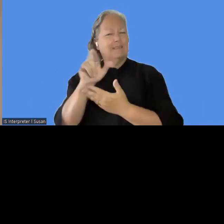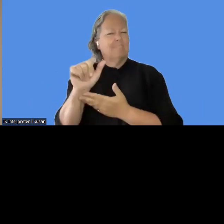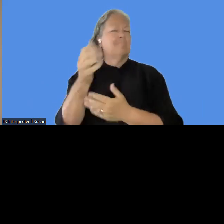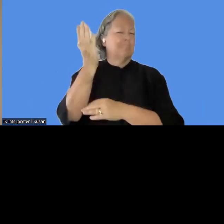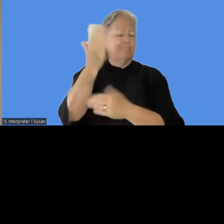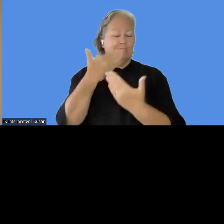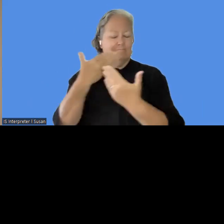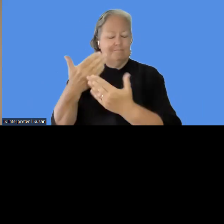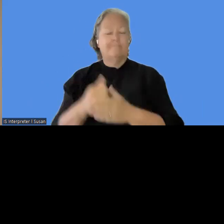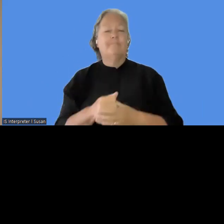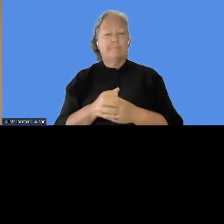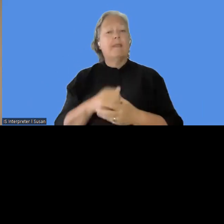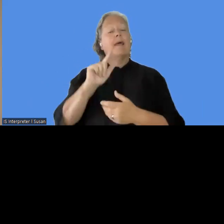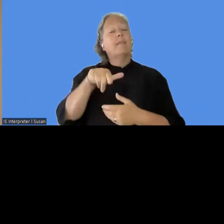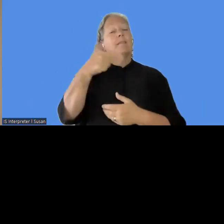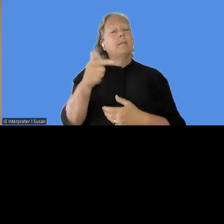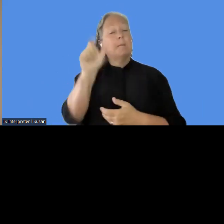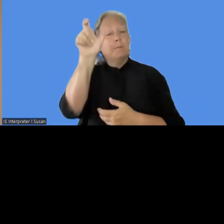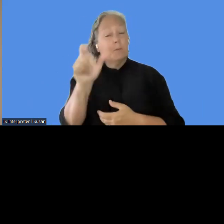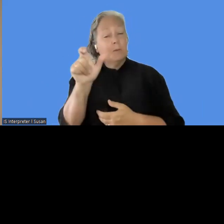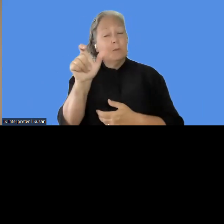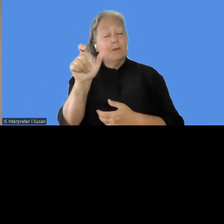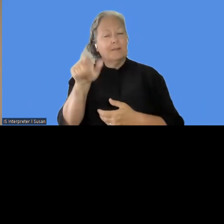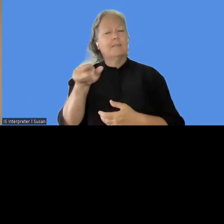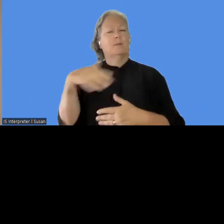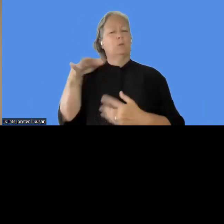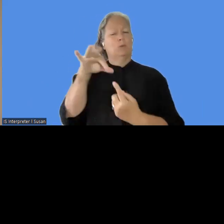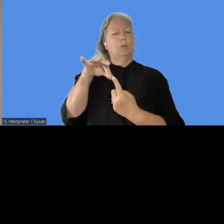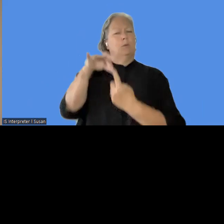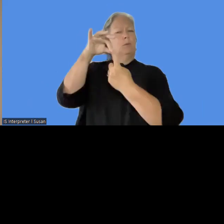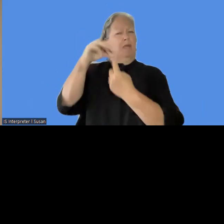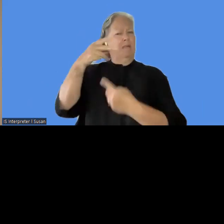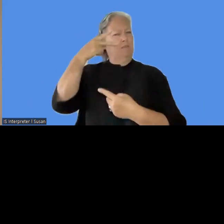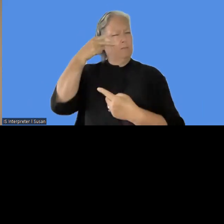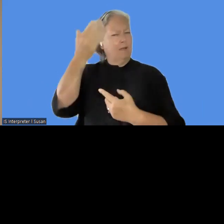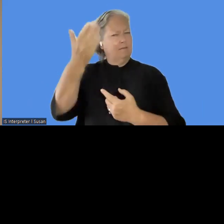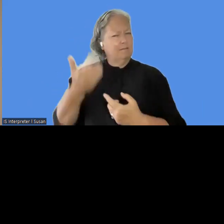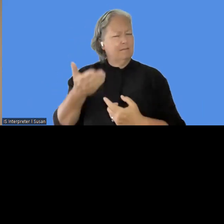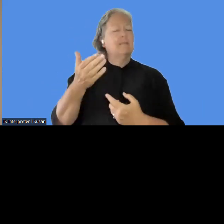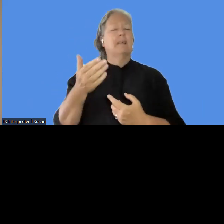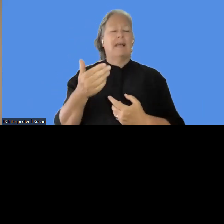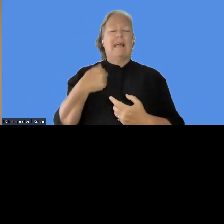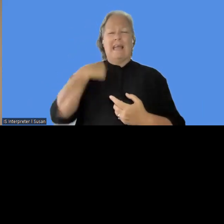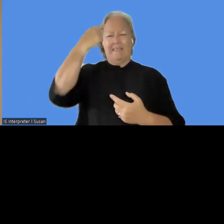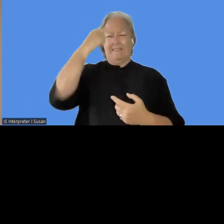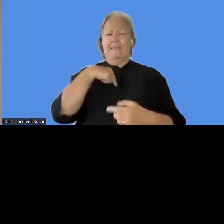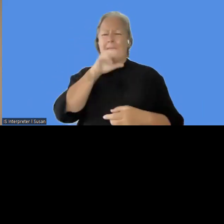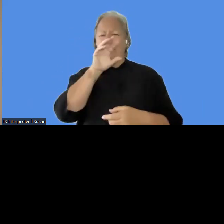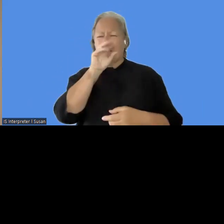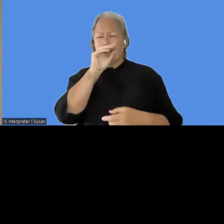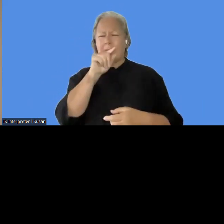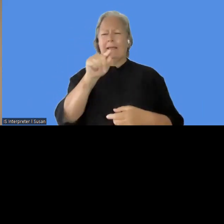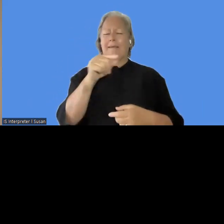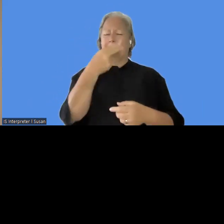Next, we have our distinguished panelist, and I'm sure I will mispronounce your name and apologies